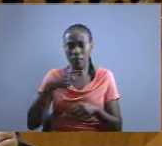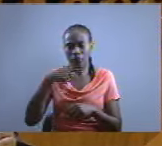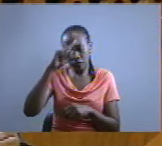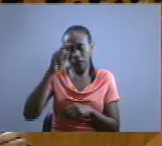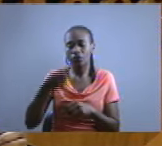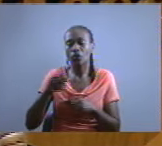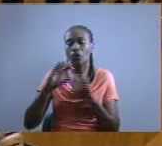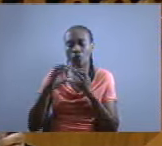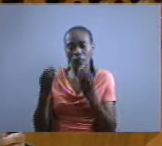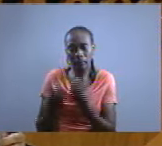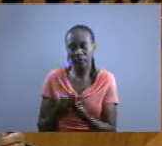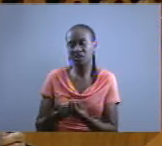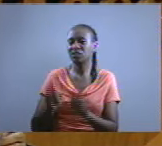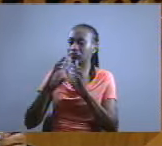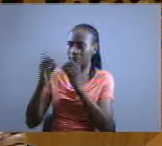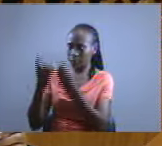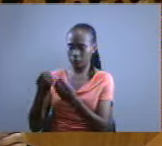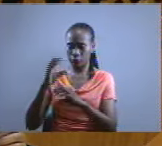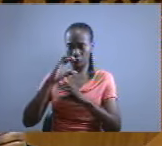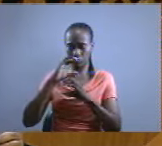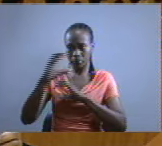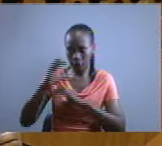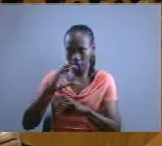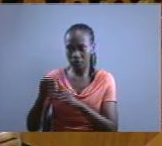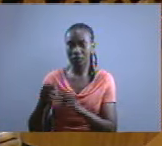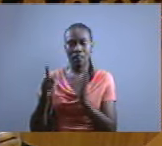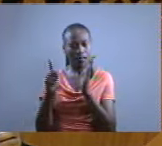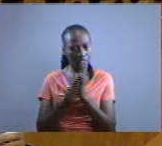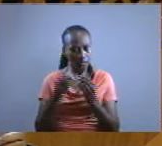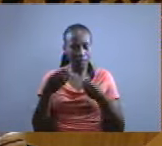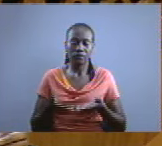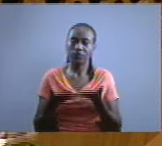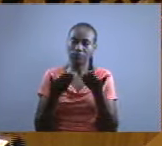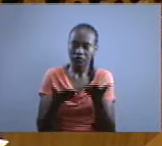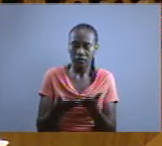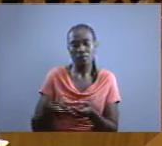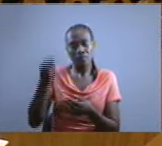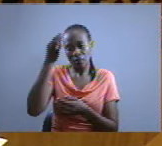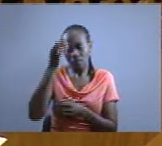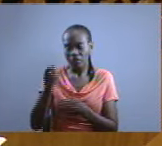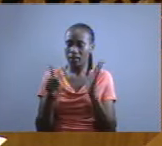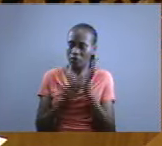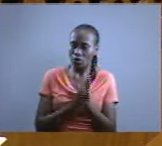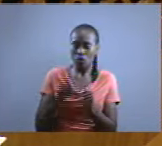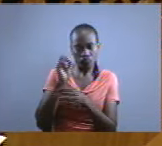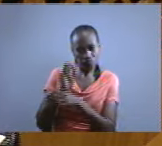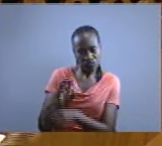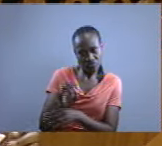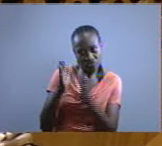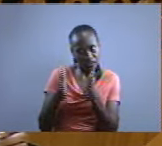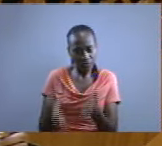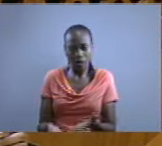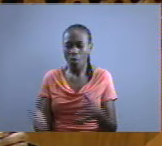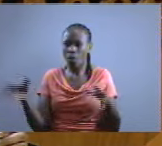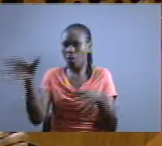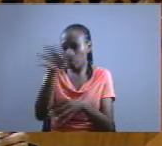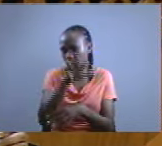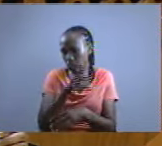Committee, the Department of Communications, the legal services, the state law advisors, and everyone who has been